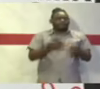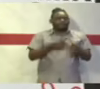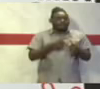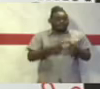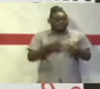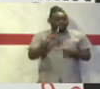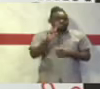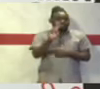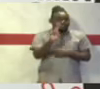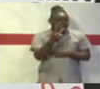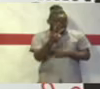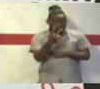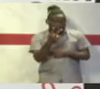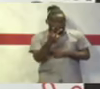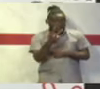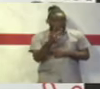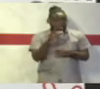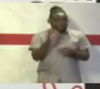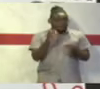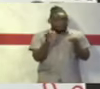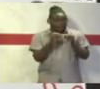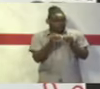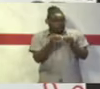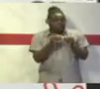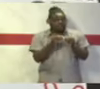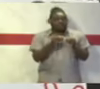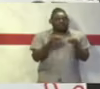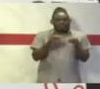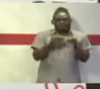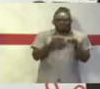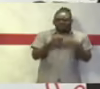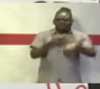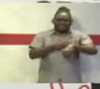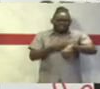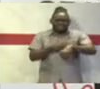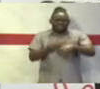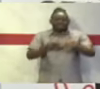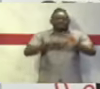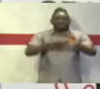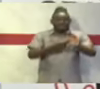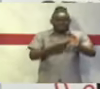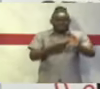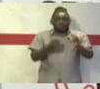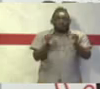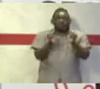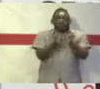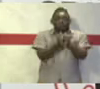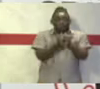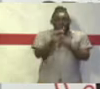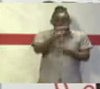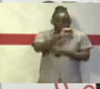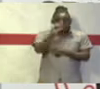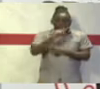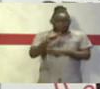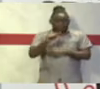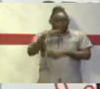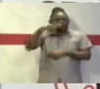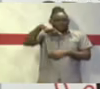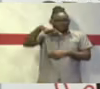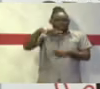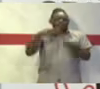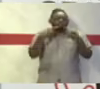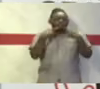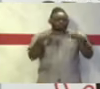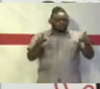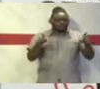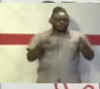once time permits. Today we begin with AZP News. Good morning,